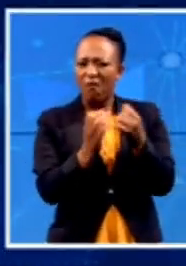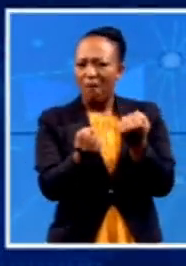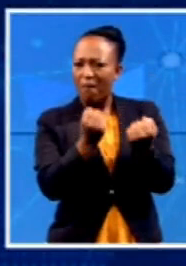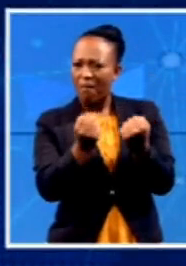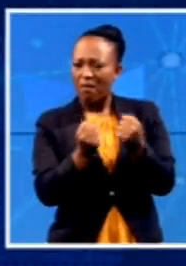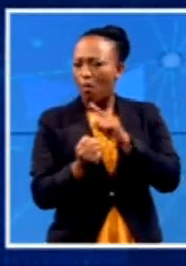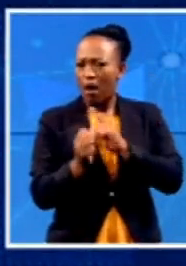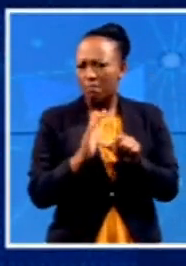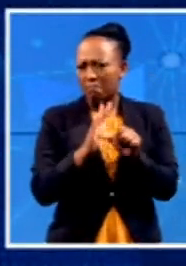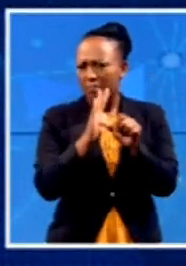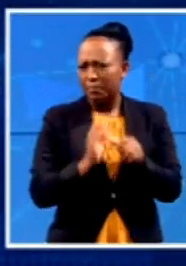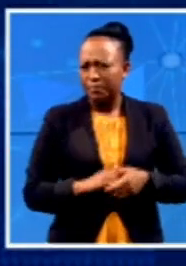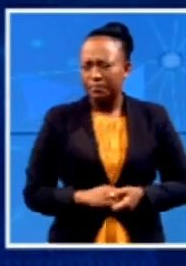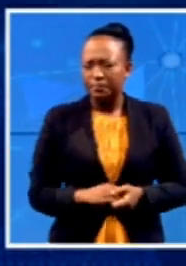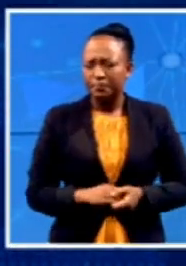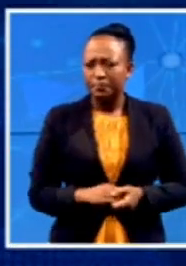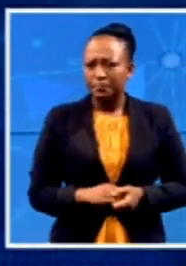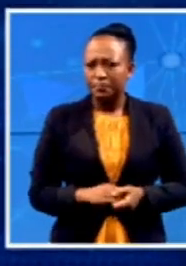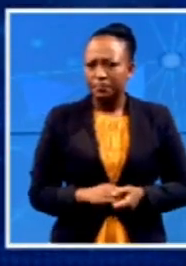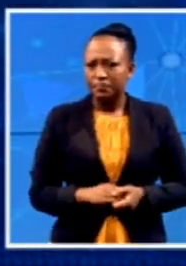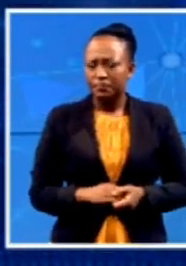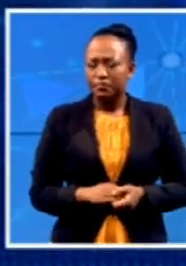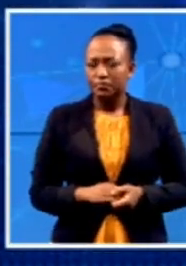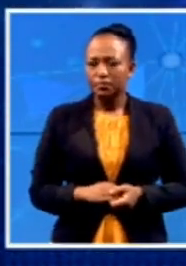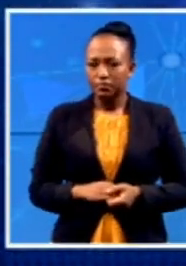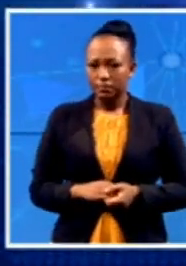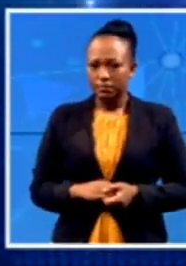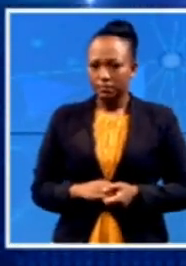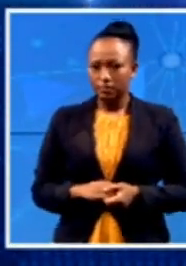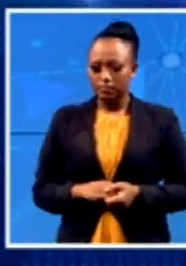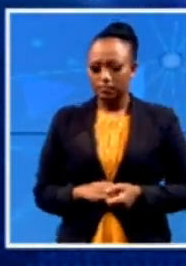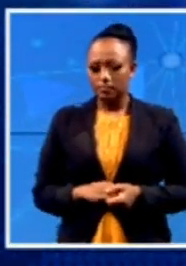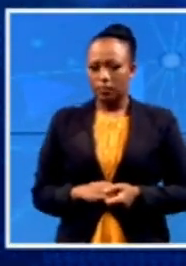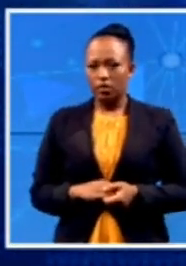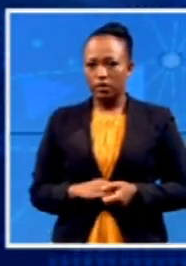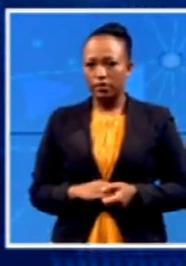Well, we were launching actually a